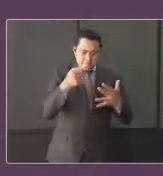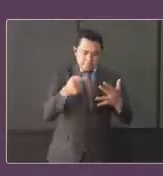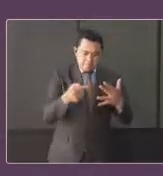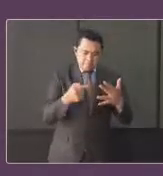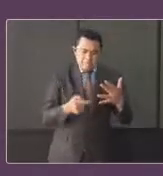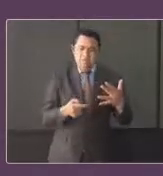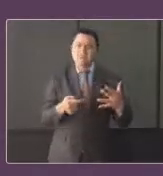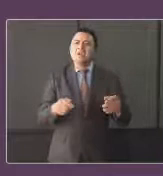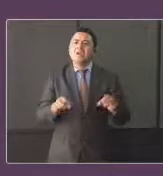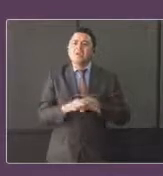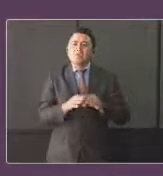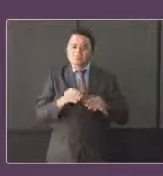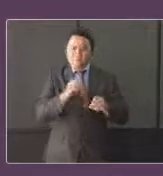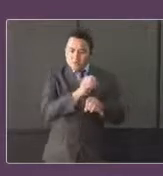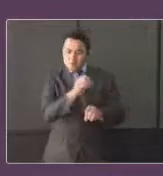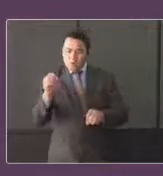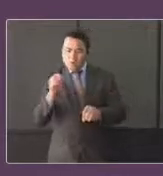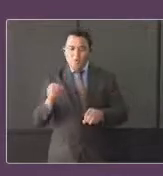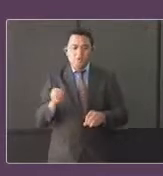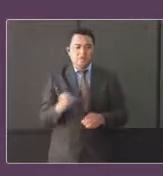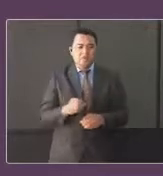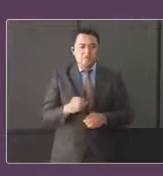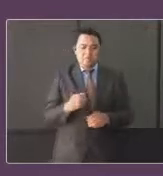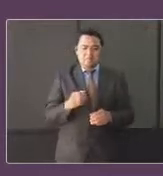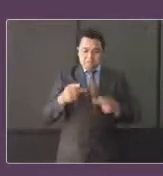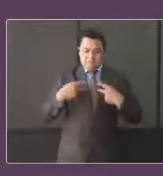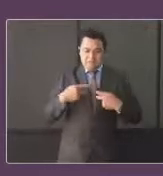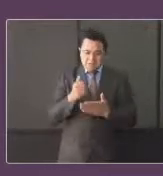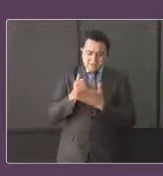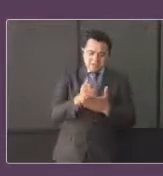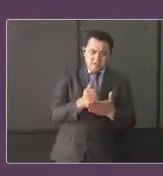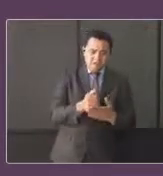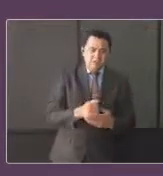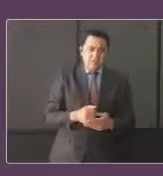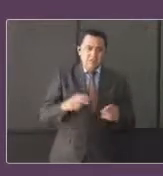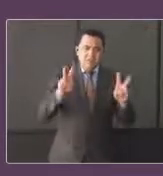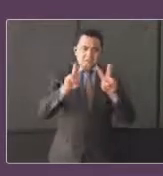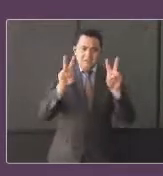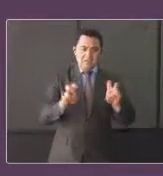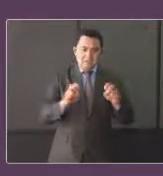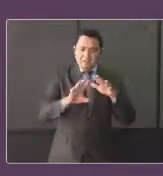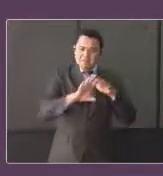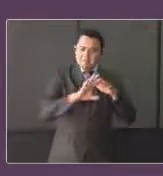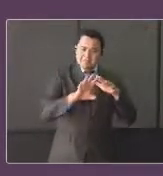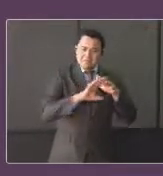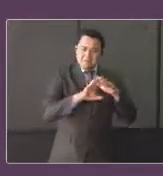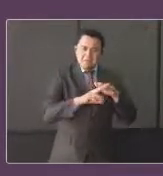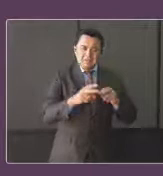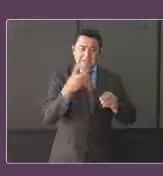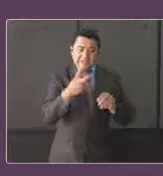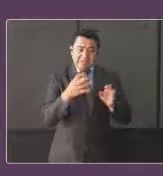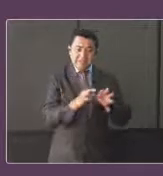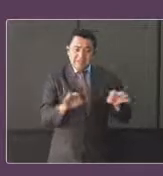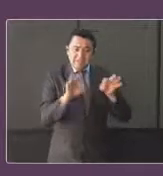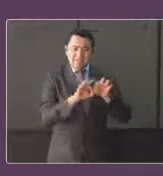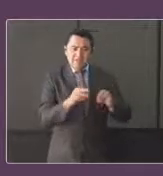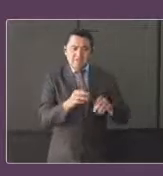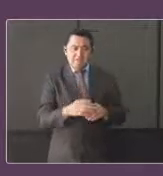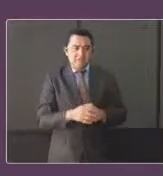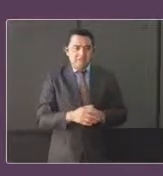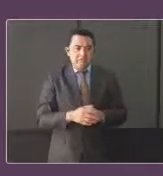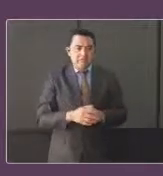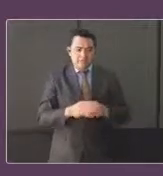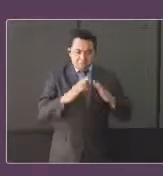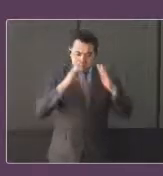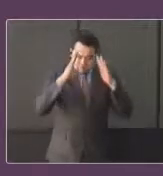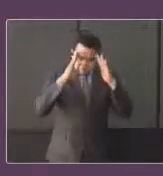a development plan, which is the main management tool in the city of Lima. The topic